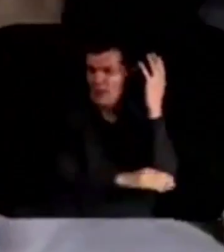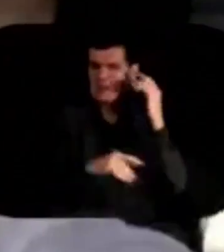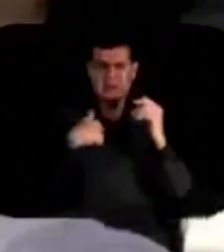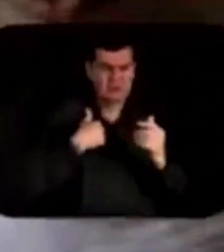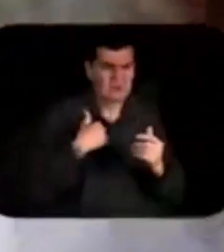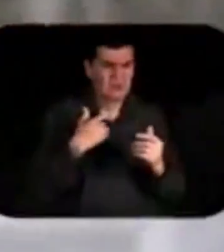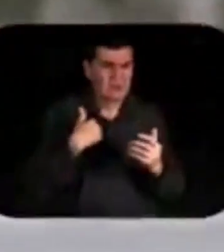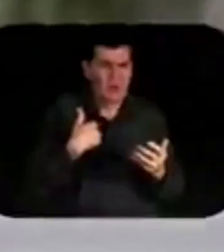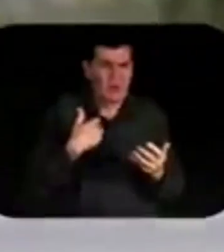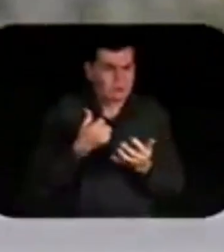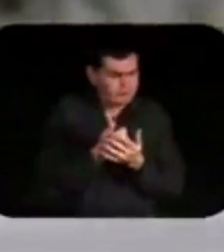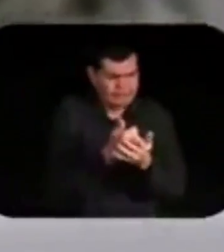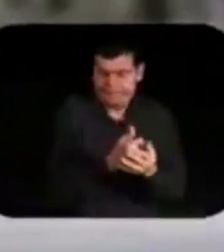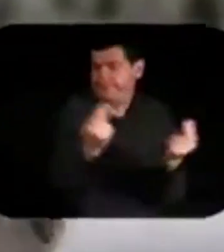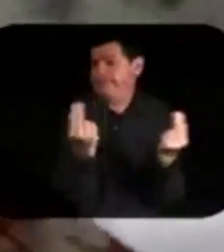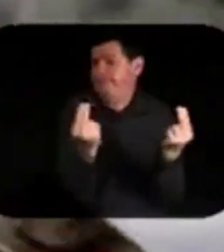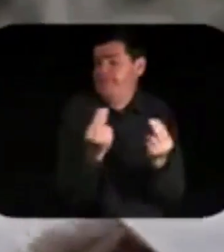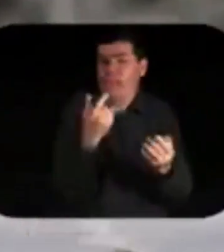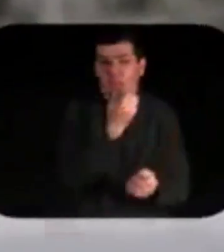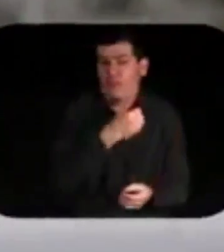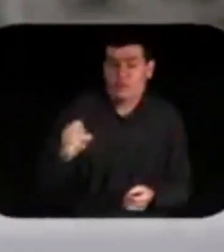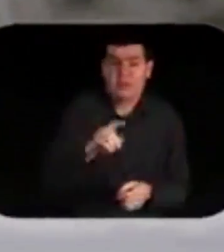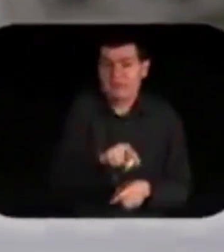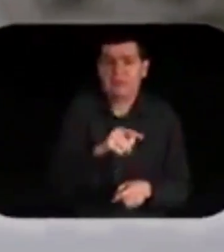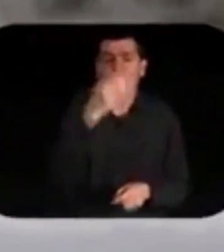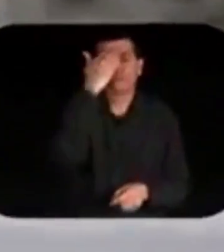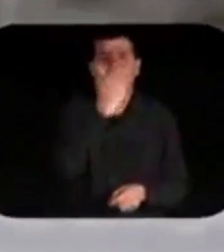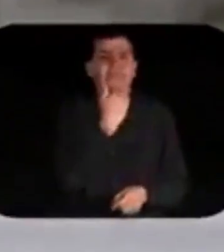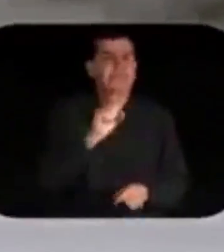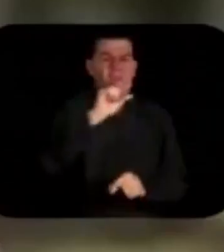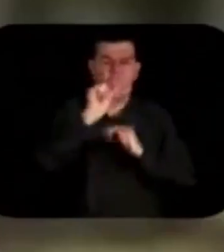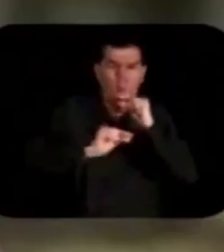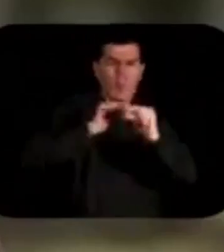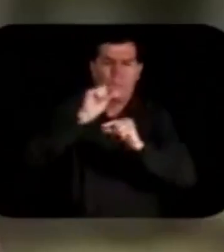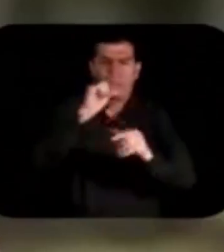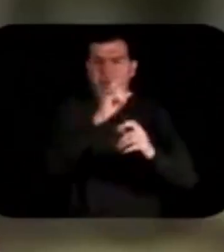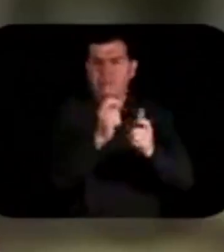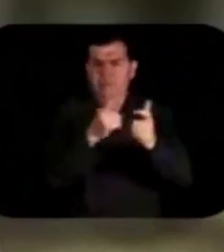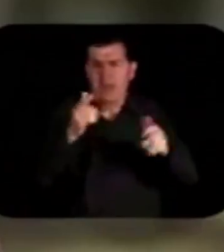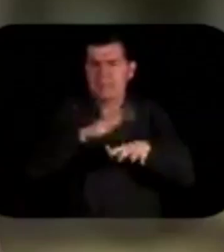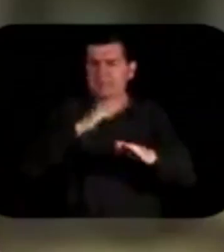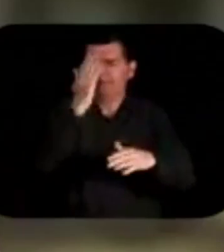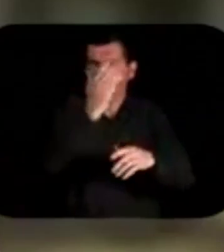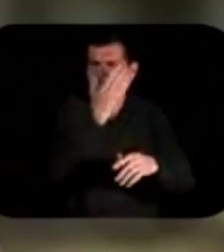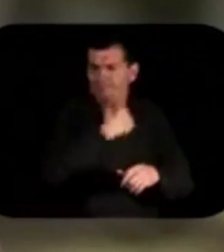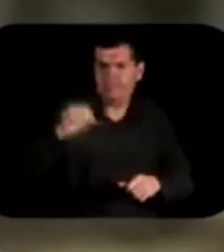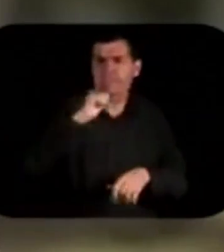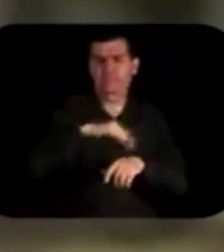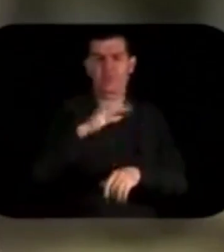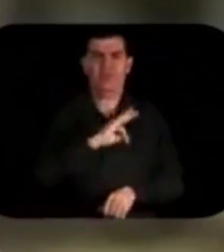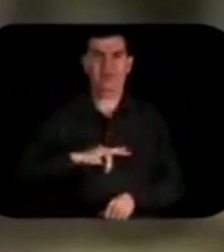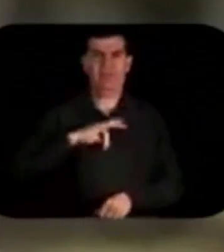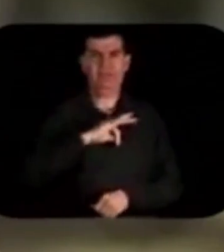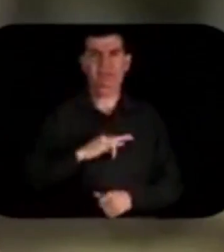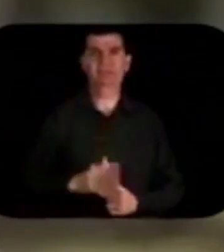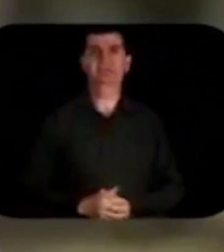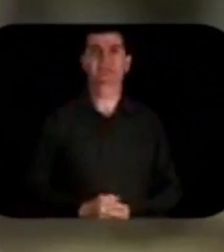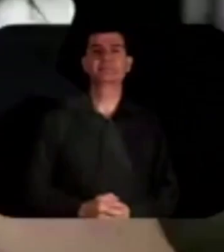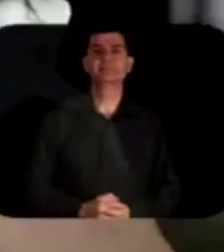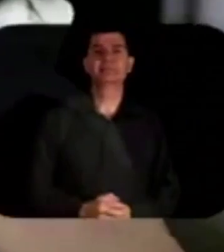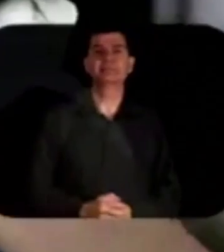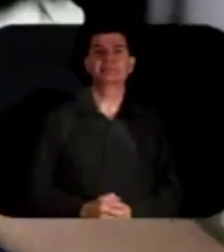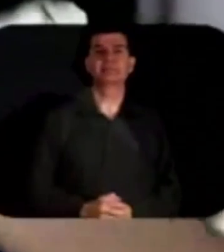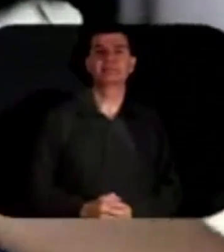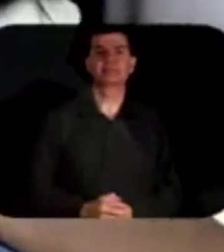He is at Piña Palmera. She completely depends on us, but she is developing her abilities with a great sense of joy.